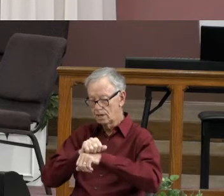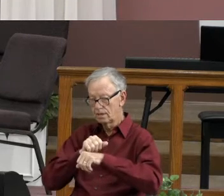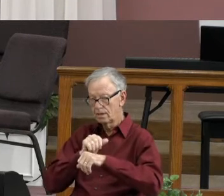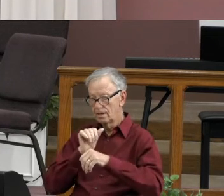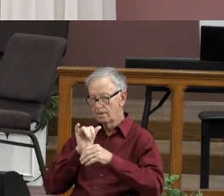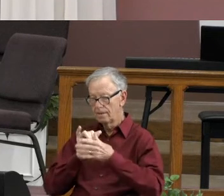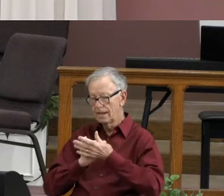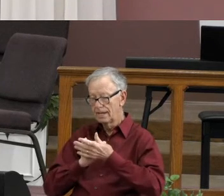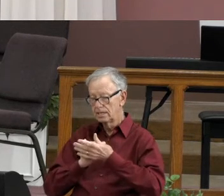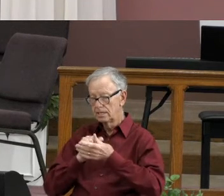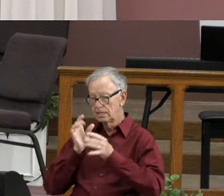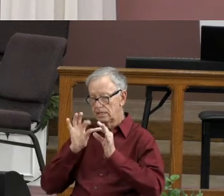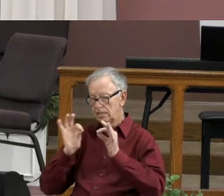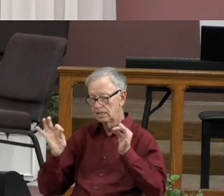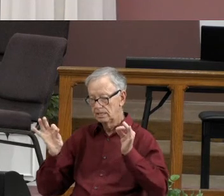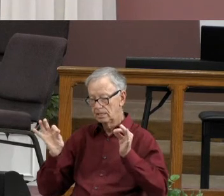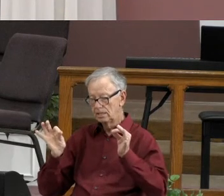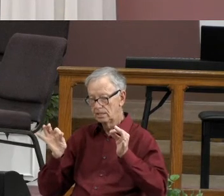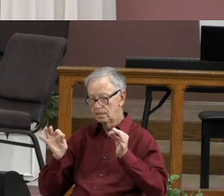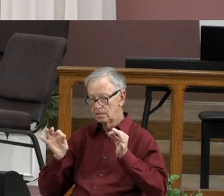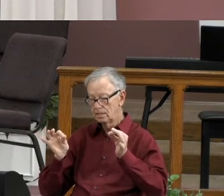that statement,